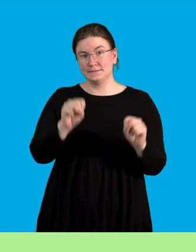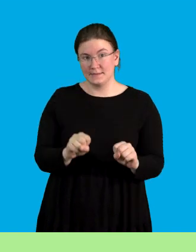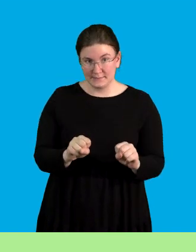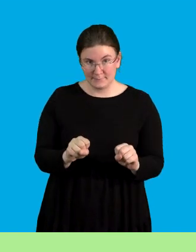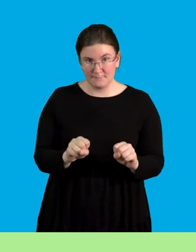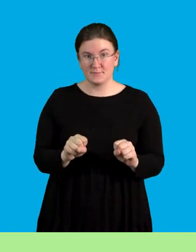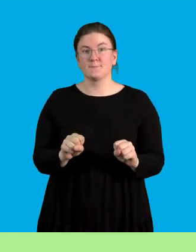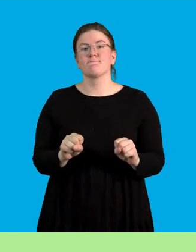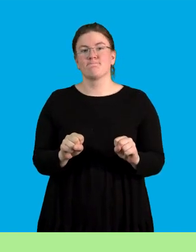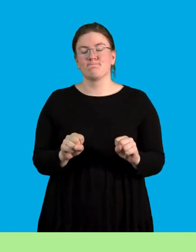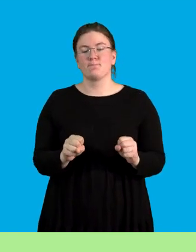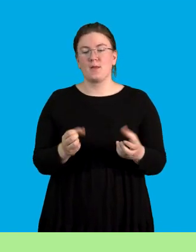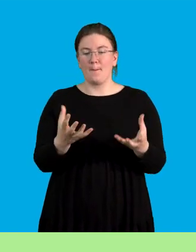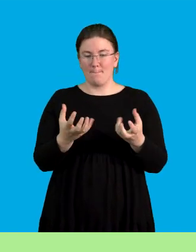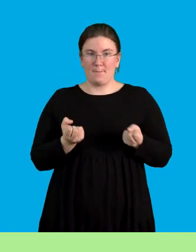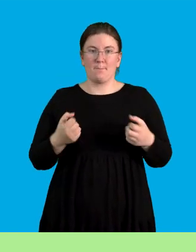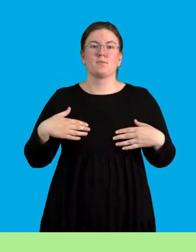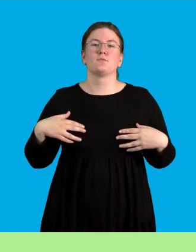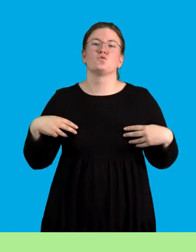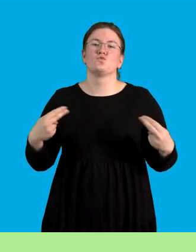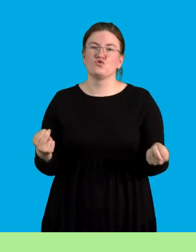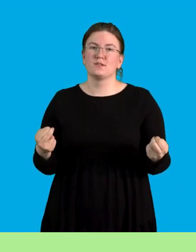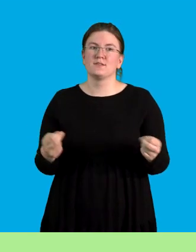producers, which are plants.